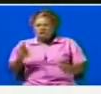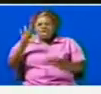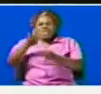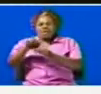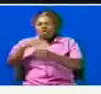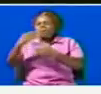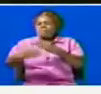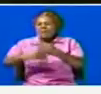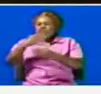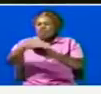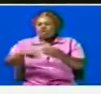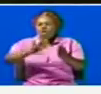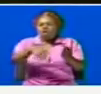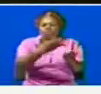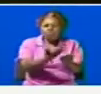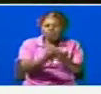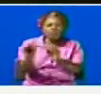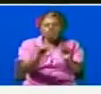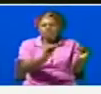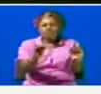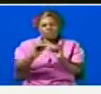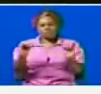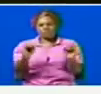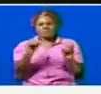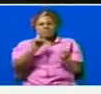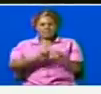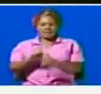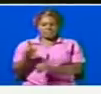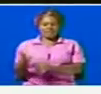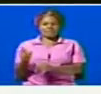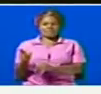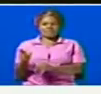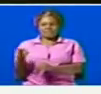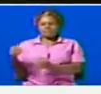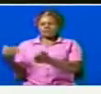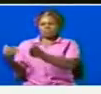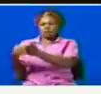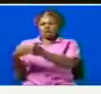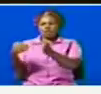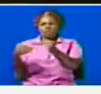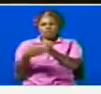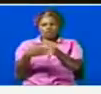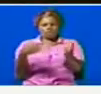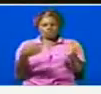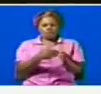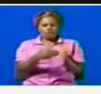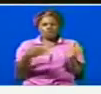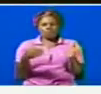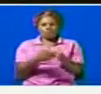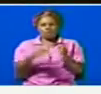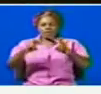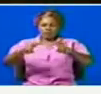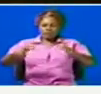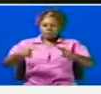material is moved from one point to the other. And it's at that particular point that barricading and a forceful inspection